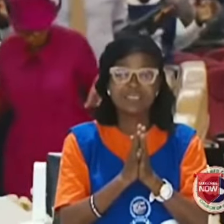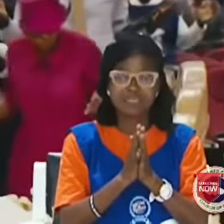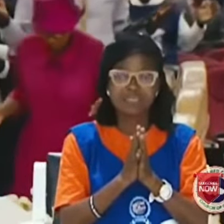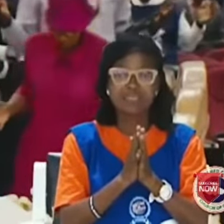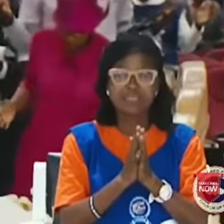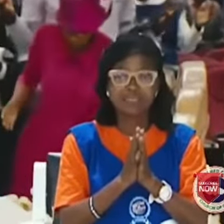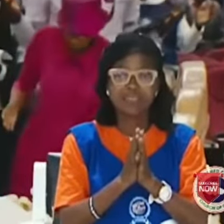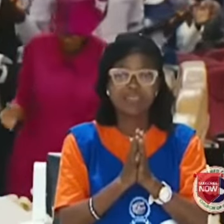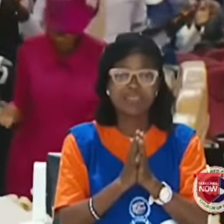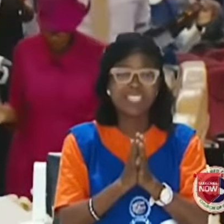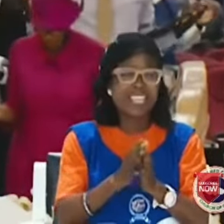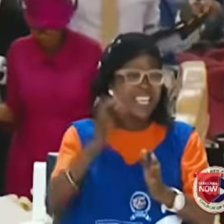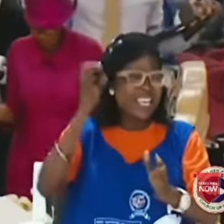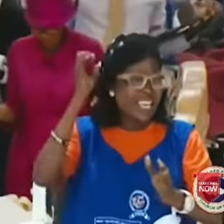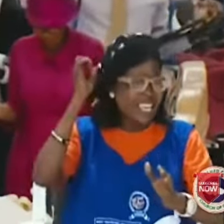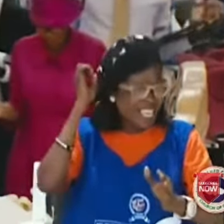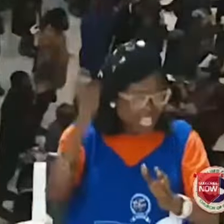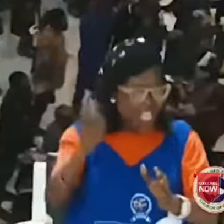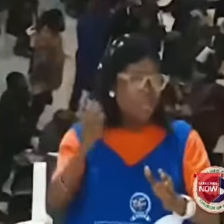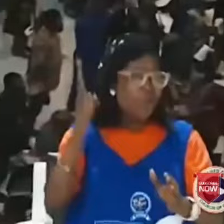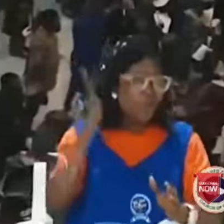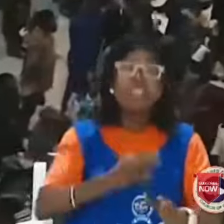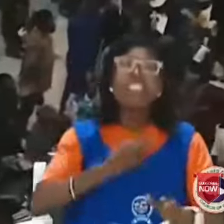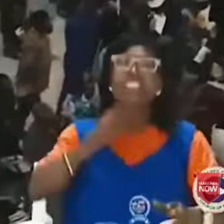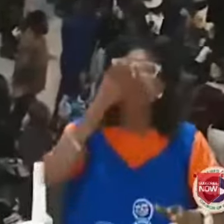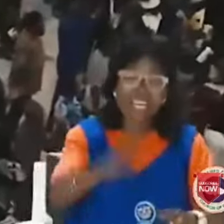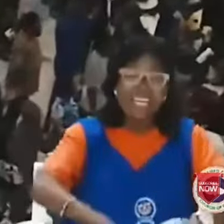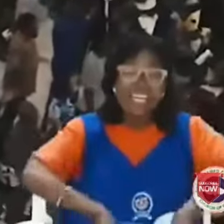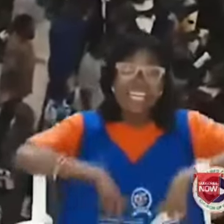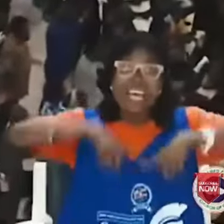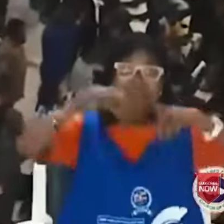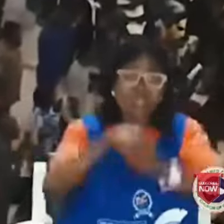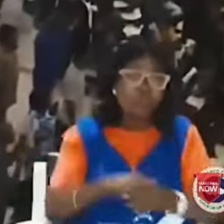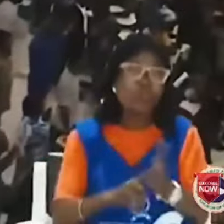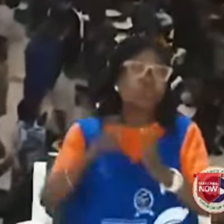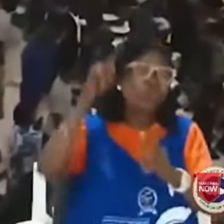He will speak life into you.